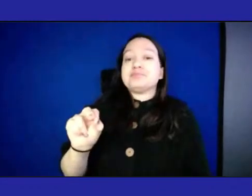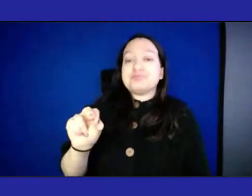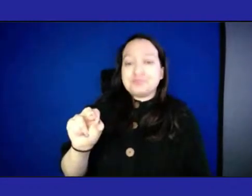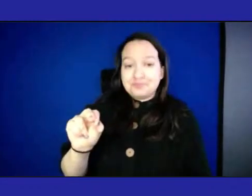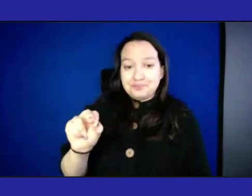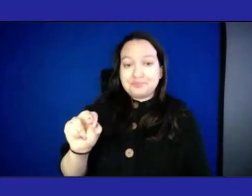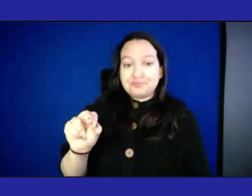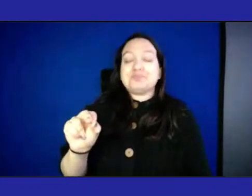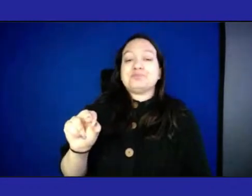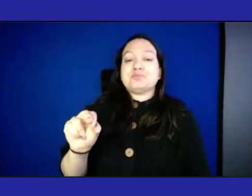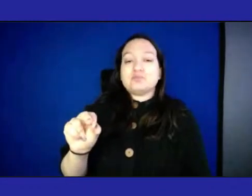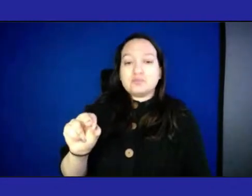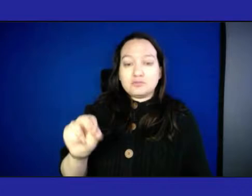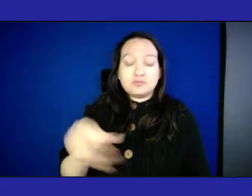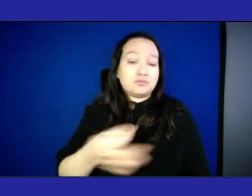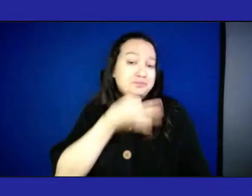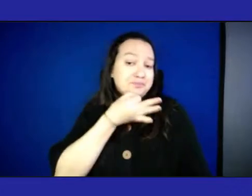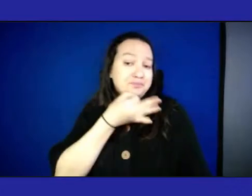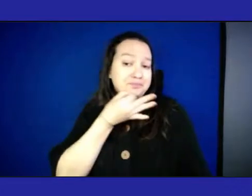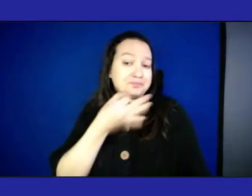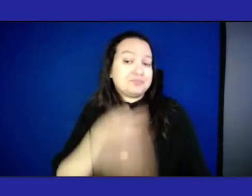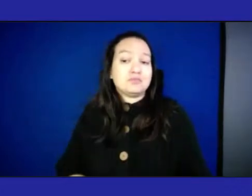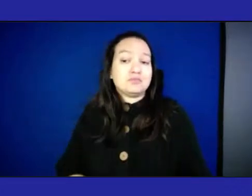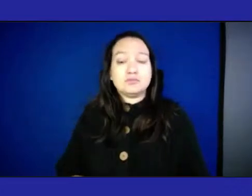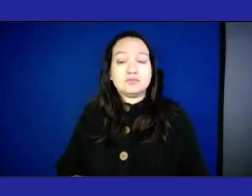That's coming up. Next slide.